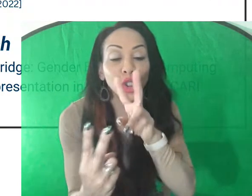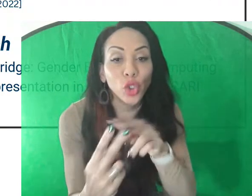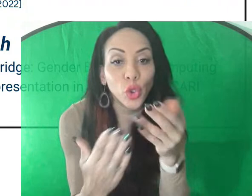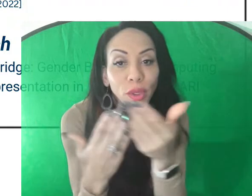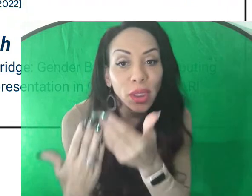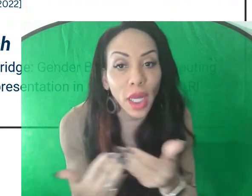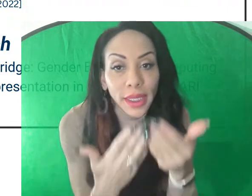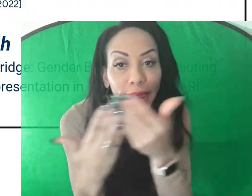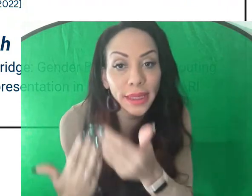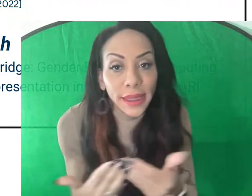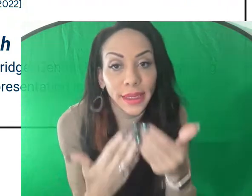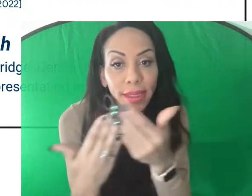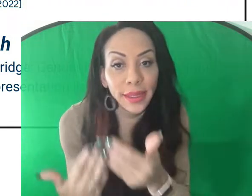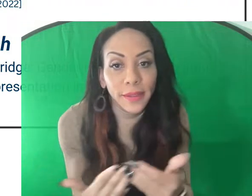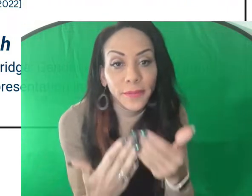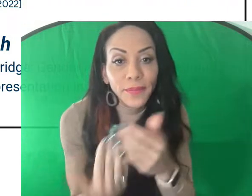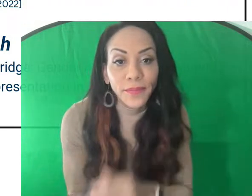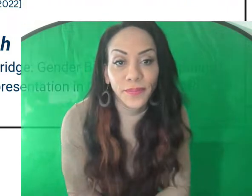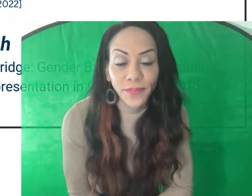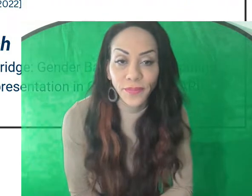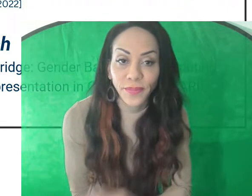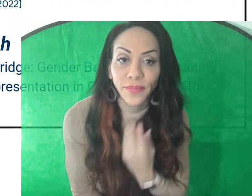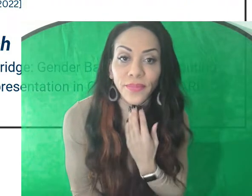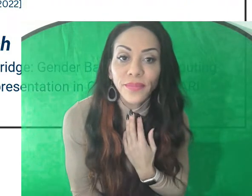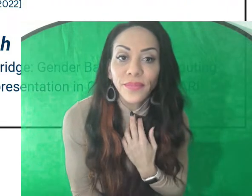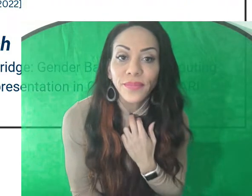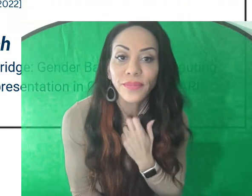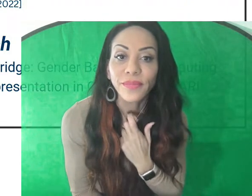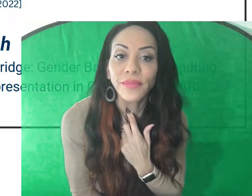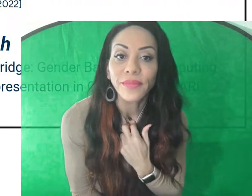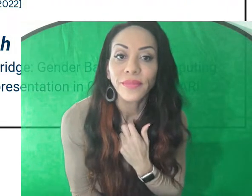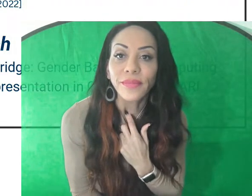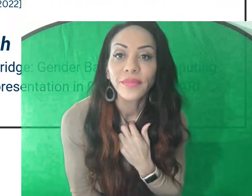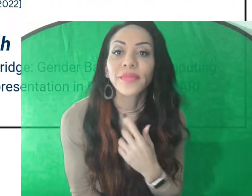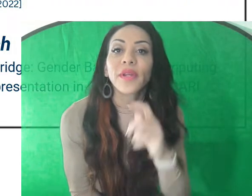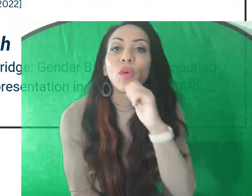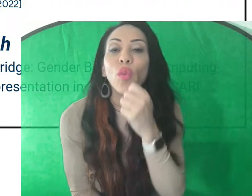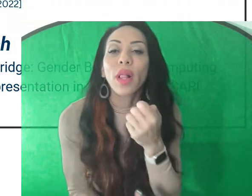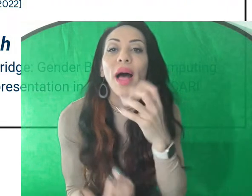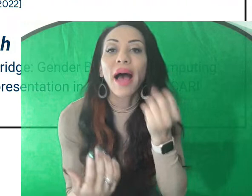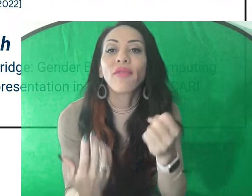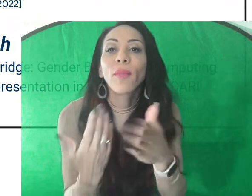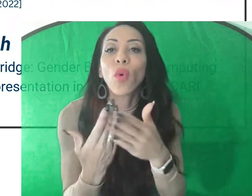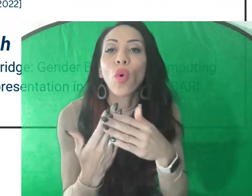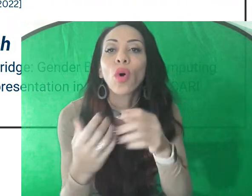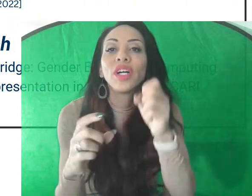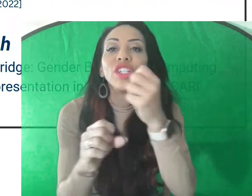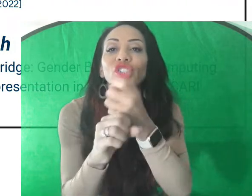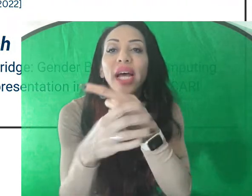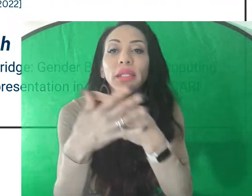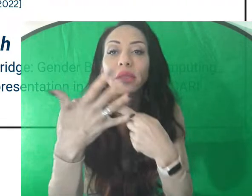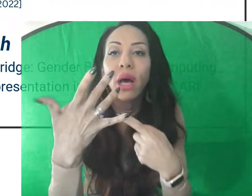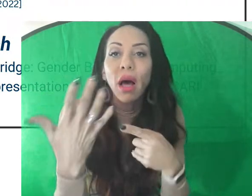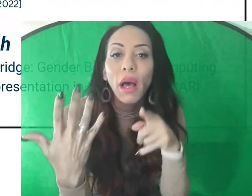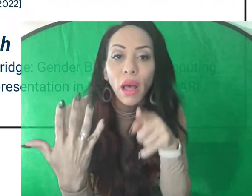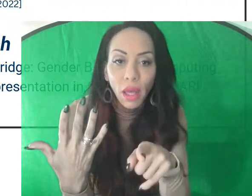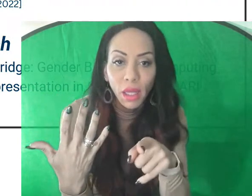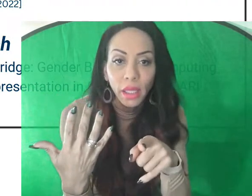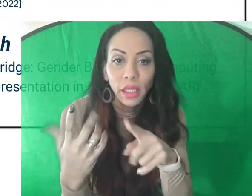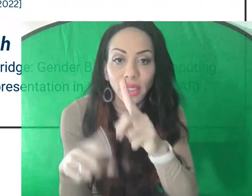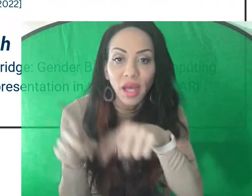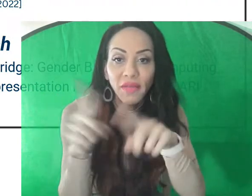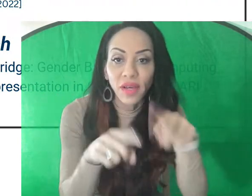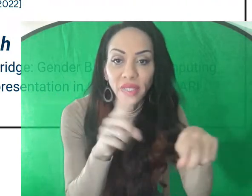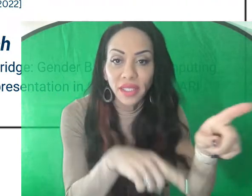They're new studies that are going to take in more gender diversity. And so Raspberry Foundation and the University of Cambridge are